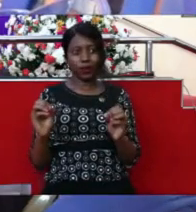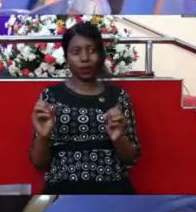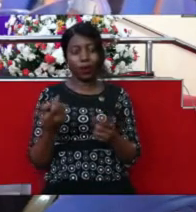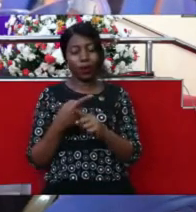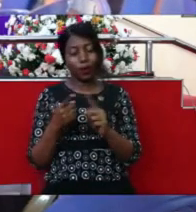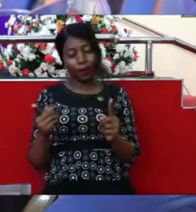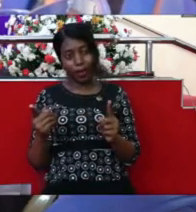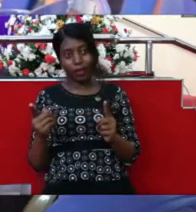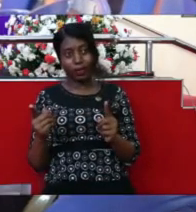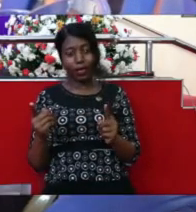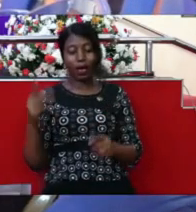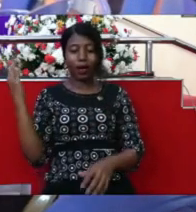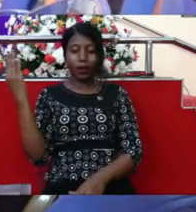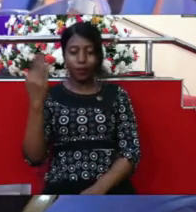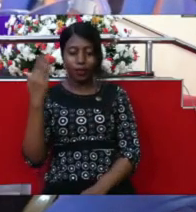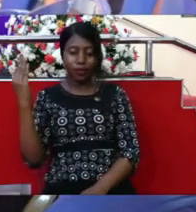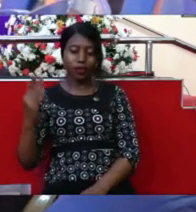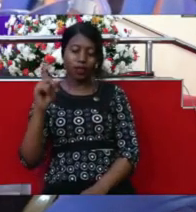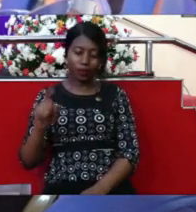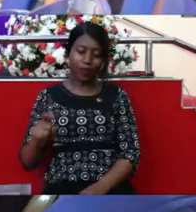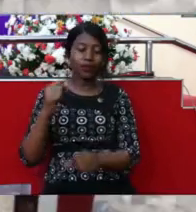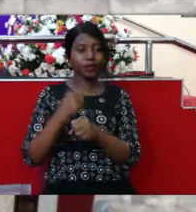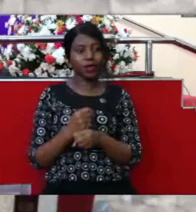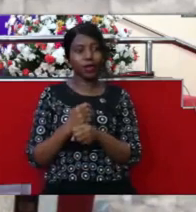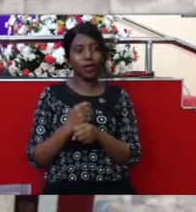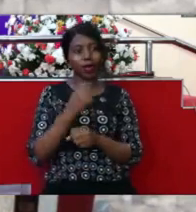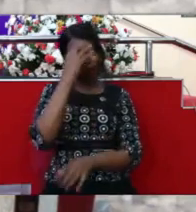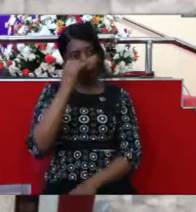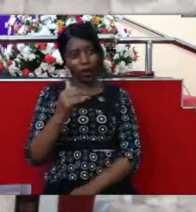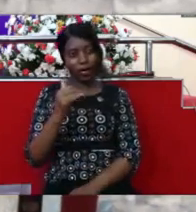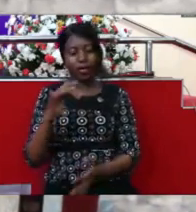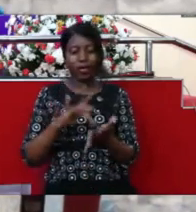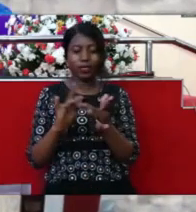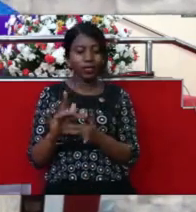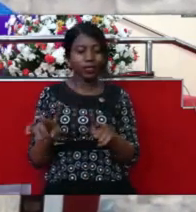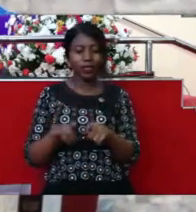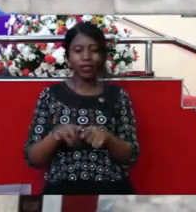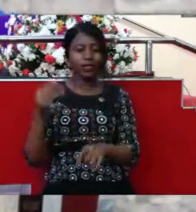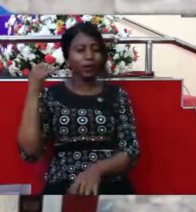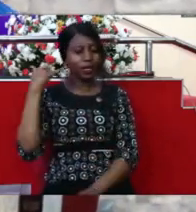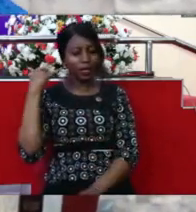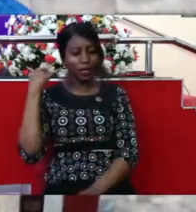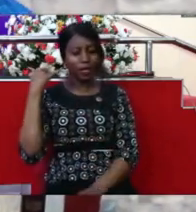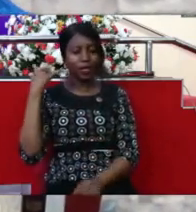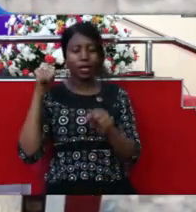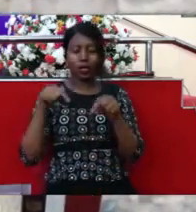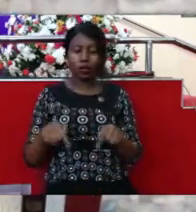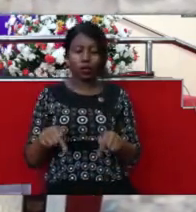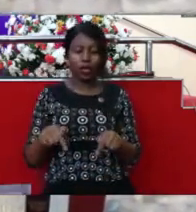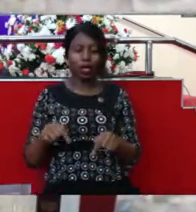done. Lakini uinjilisti sharti ufanyike. Because Jesus is the same yesterday. Kwa sababu Yesu ndiye yule jana. Today